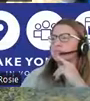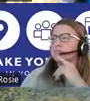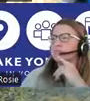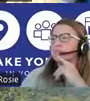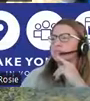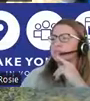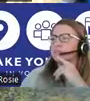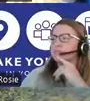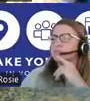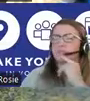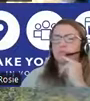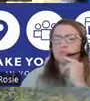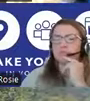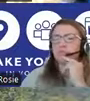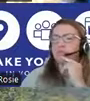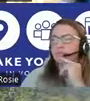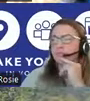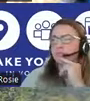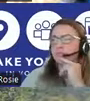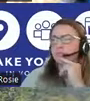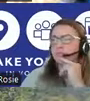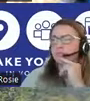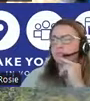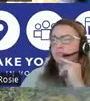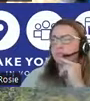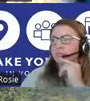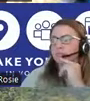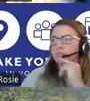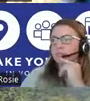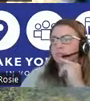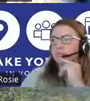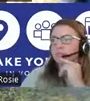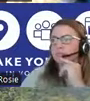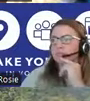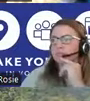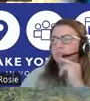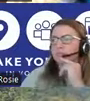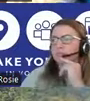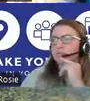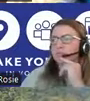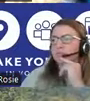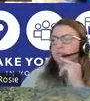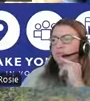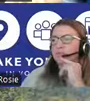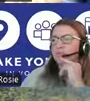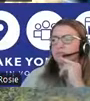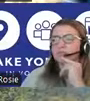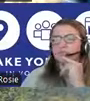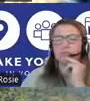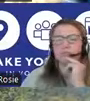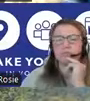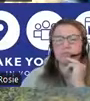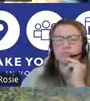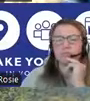it was a huge success. We had quite a lot of people there, and it was the social aspect of